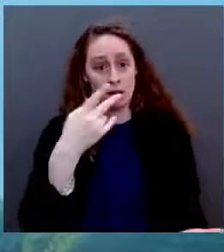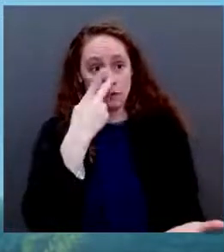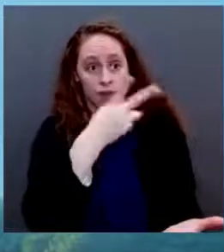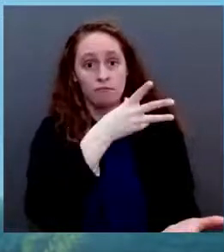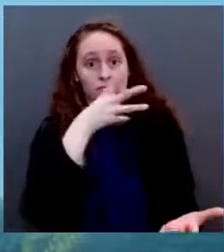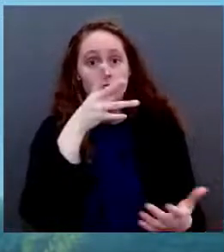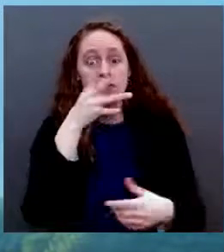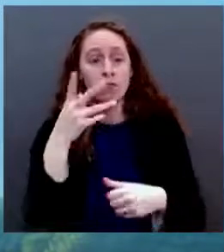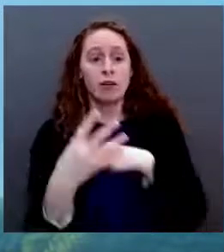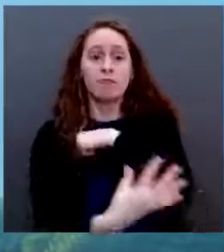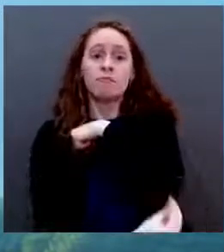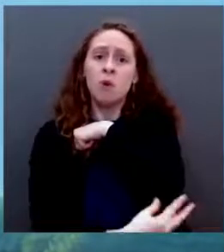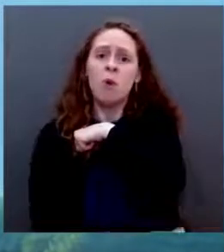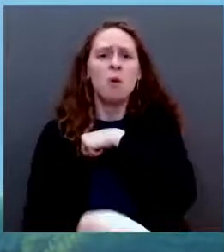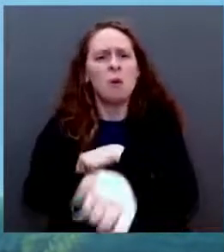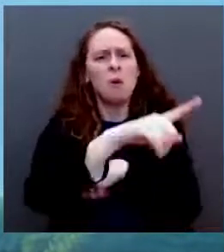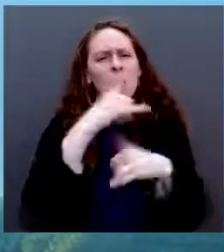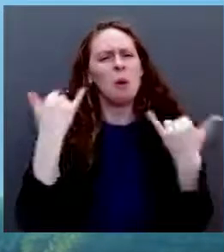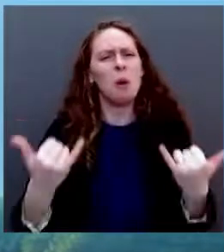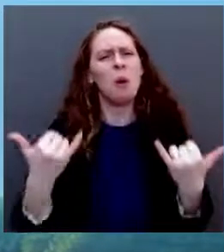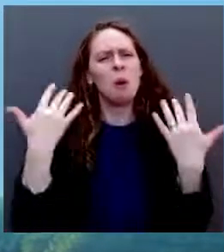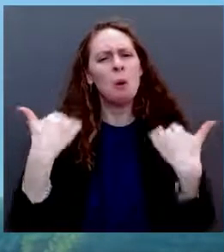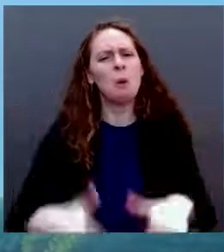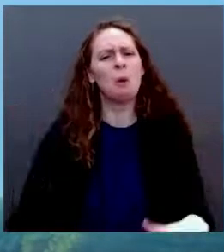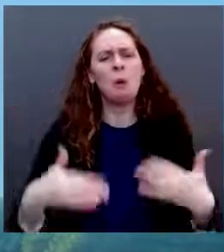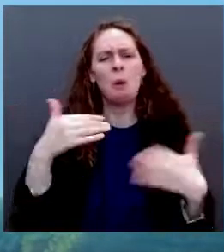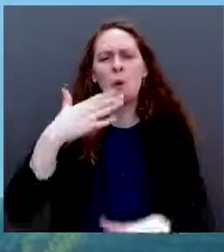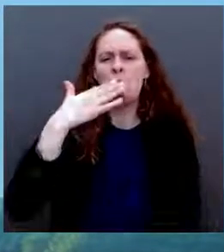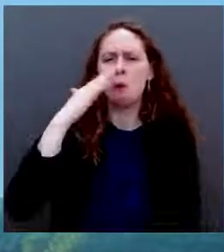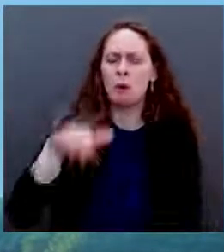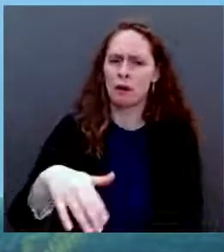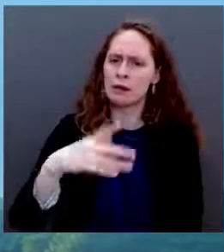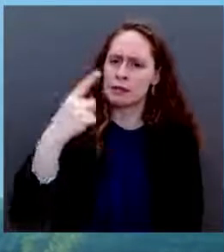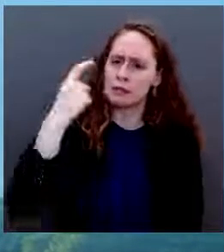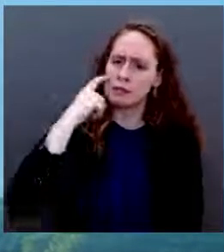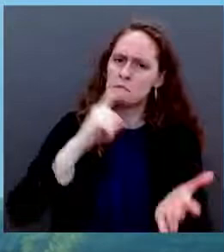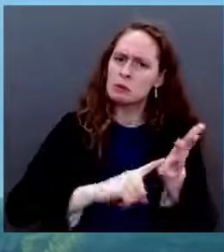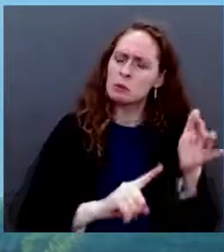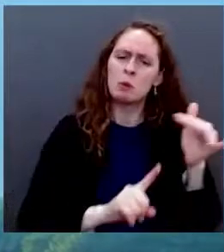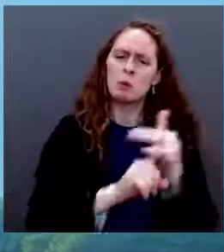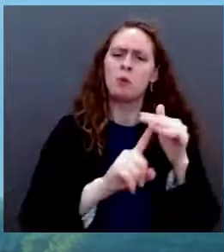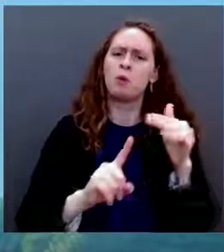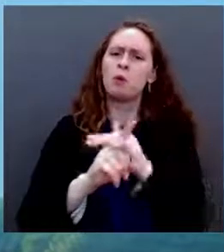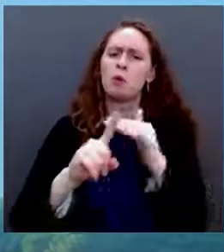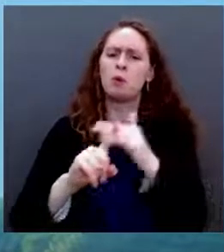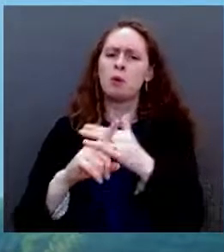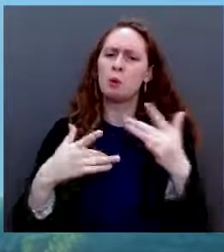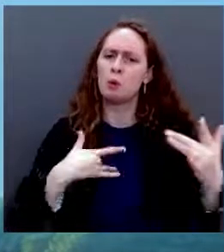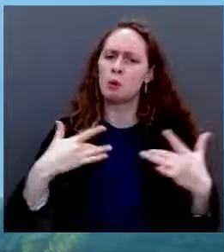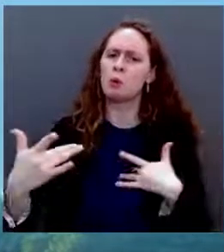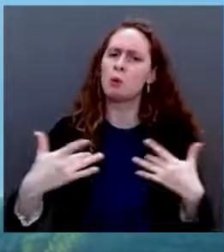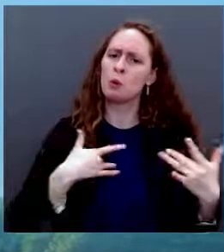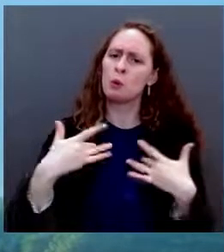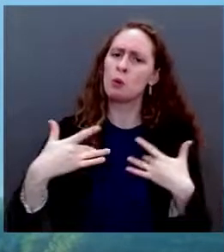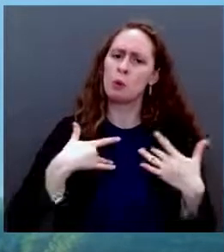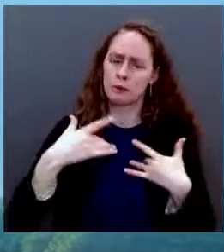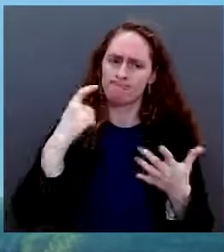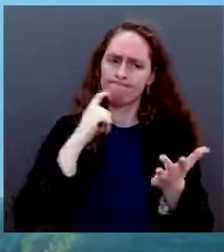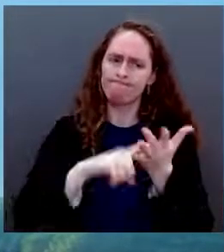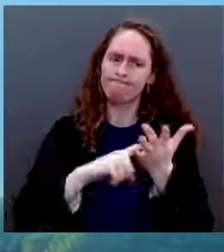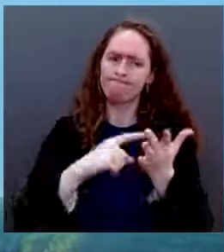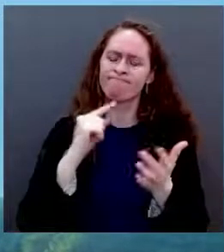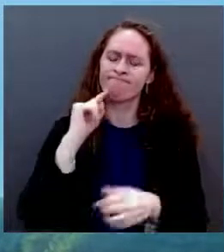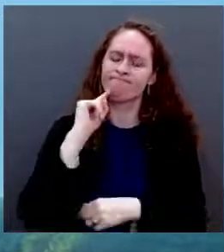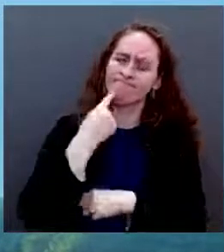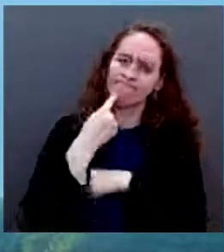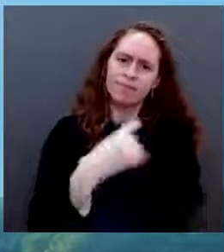poverty problem in rural America. So we're excited about that. In Oklahoma, I will tell you, $10 million